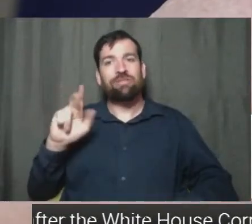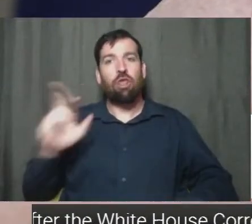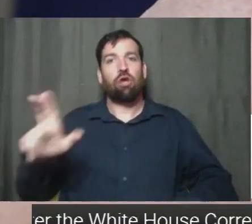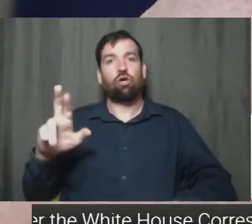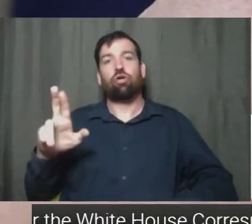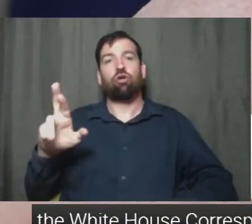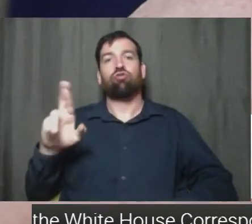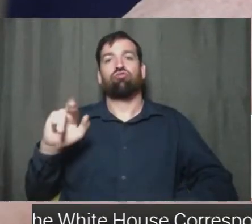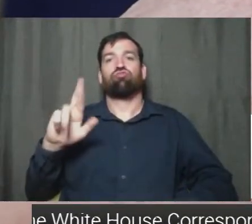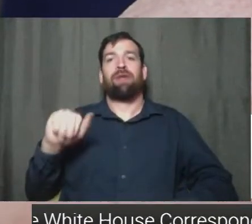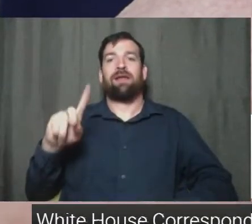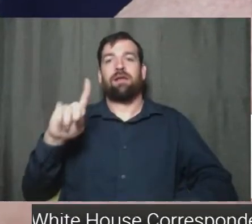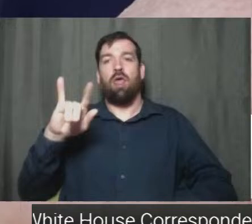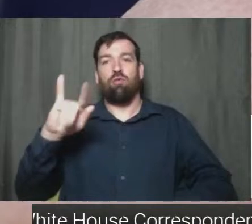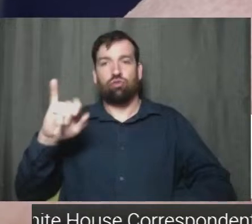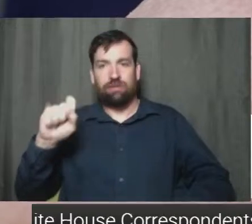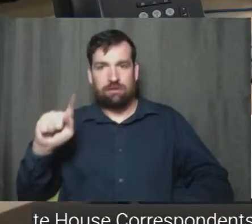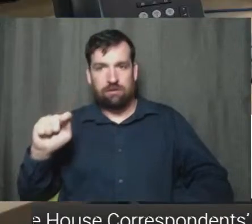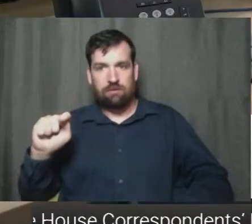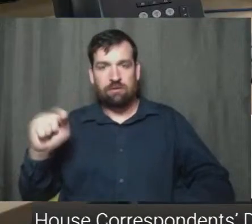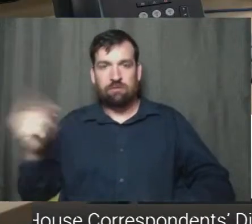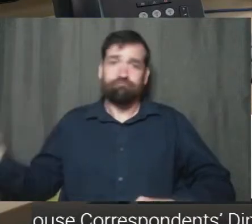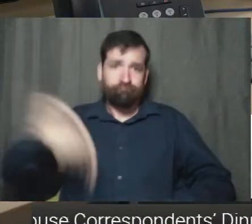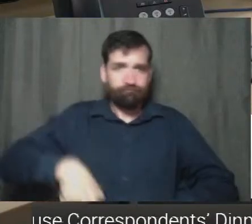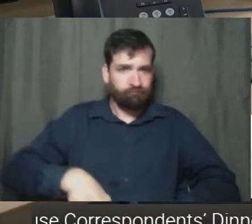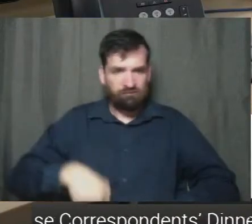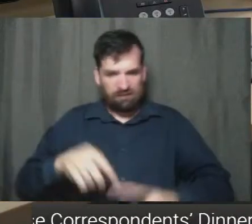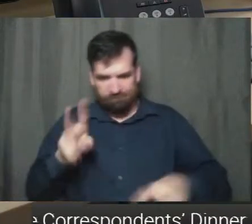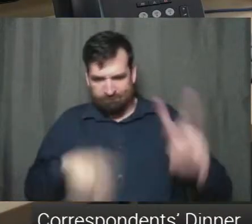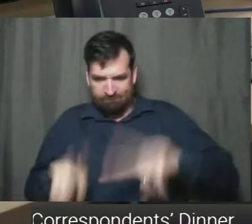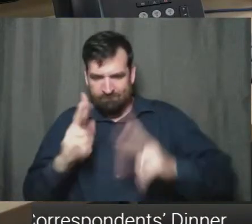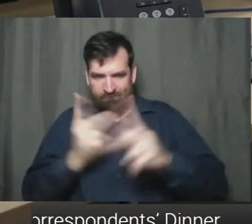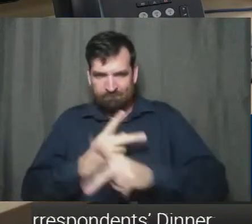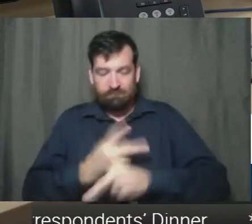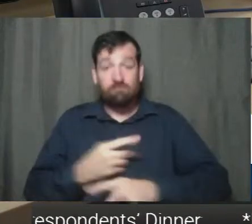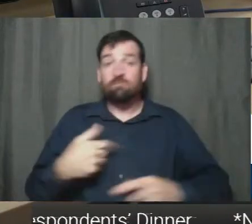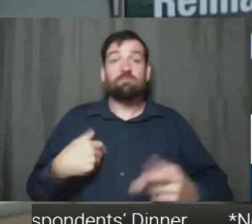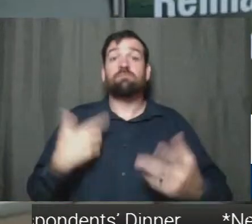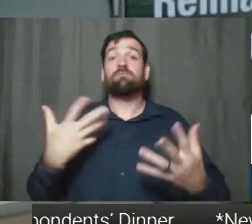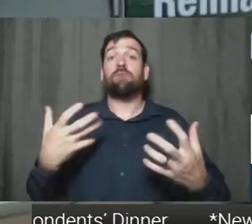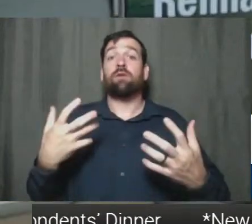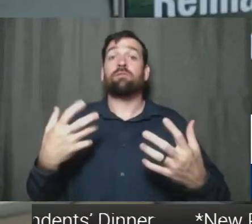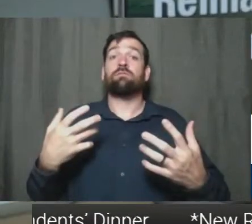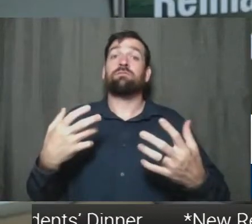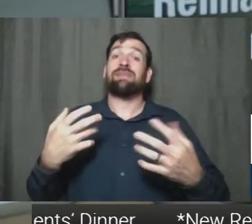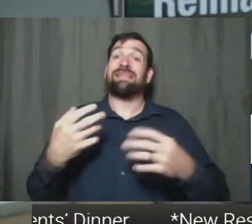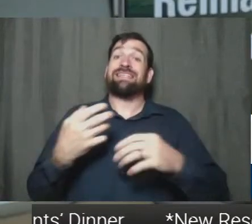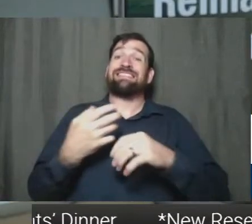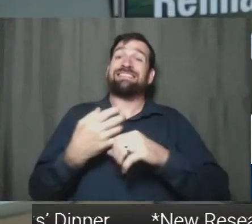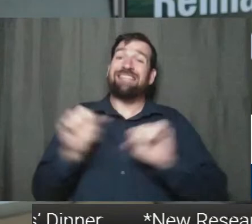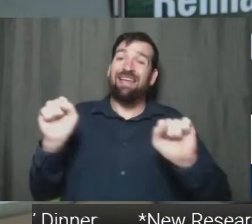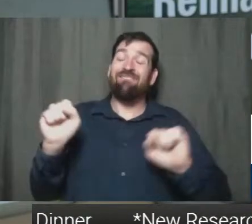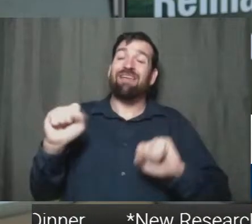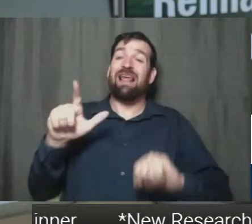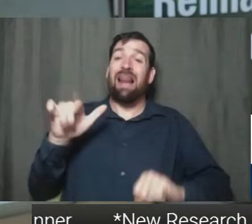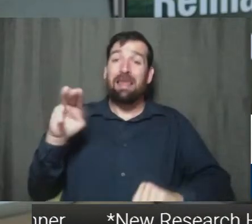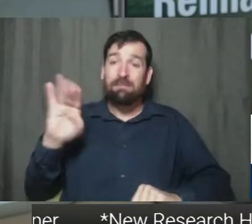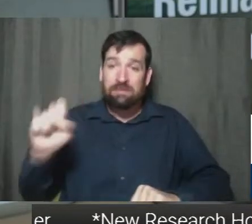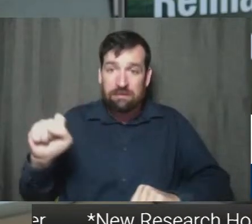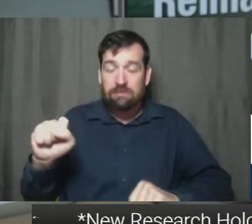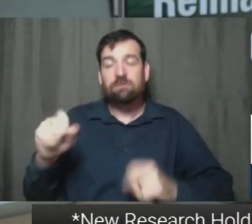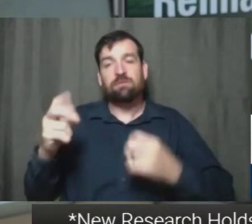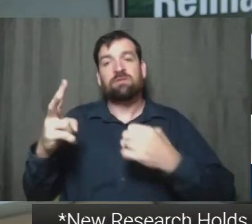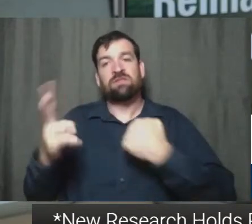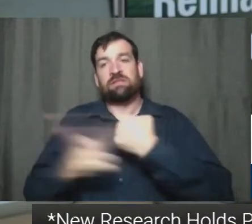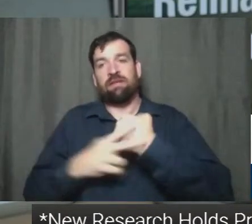brought into the case to work his magic. The way we like to say it is saving limbs is saving lives. Diabetic population, people with diabetes, you